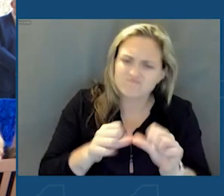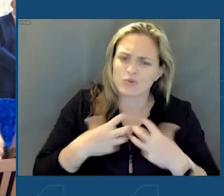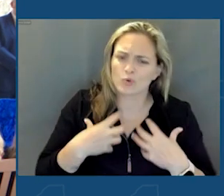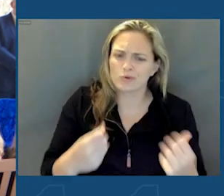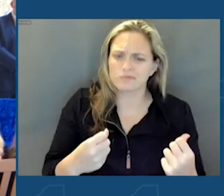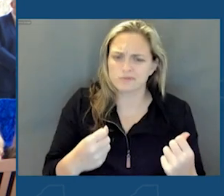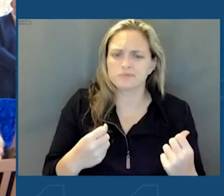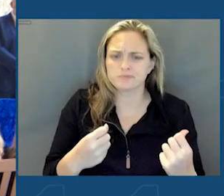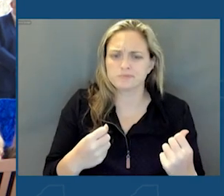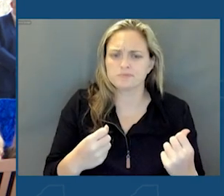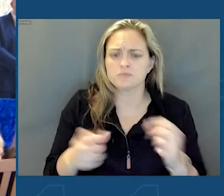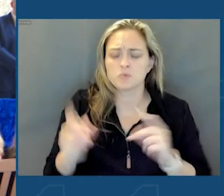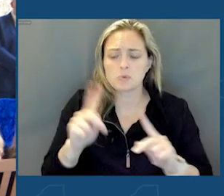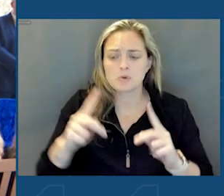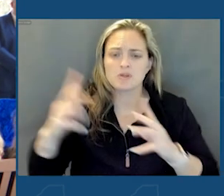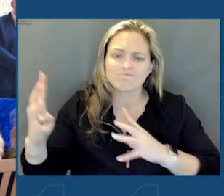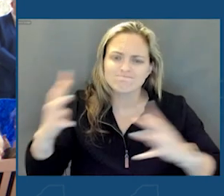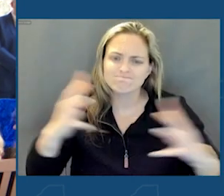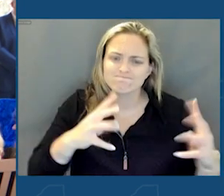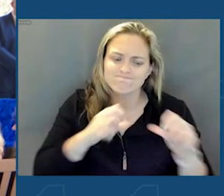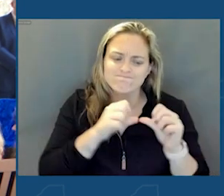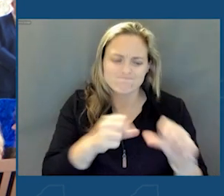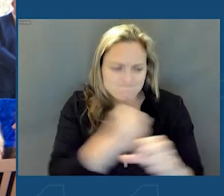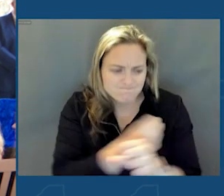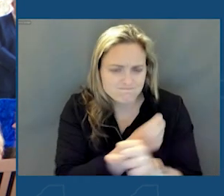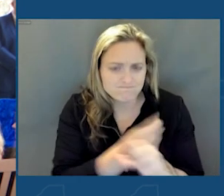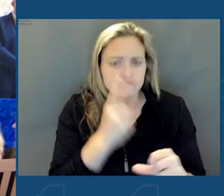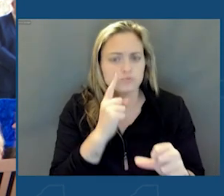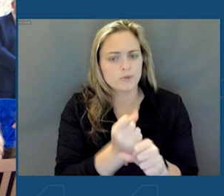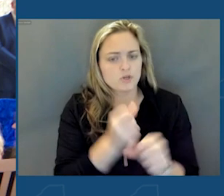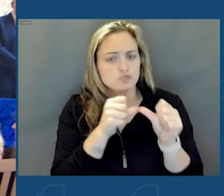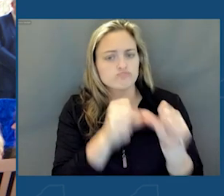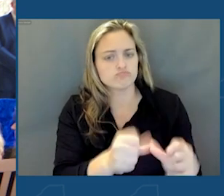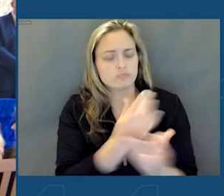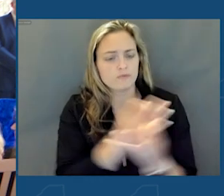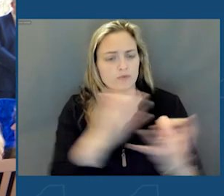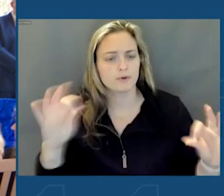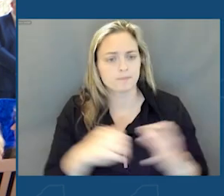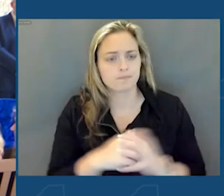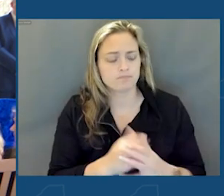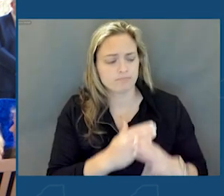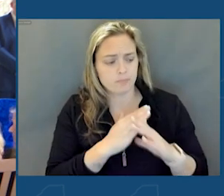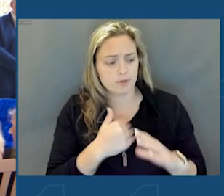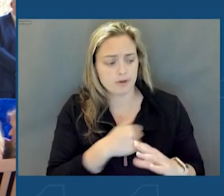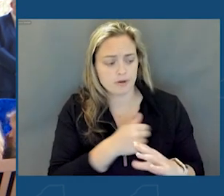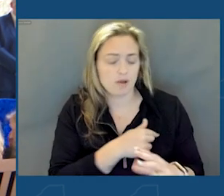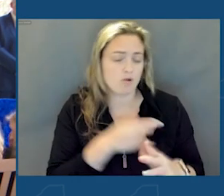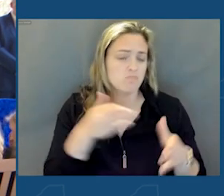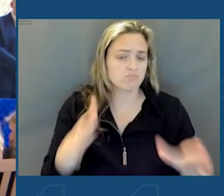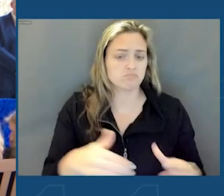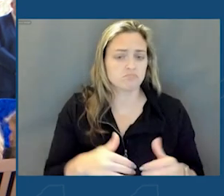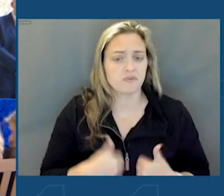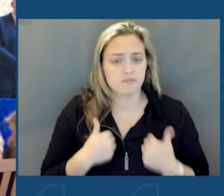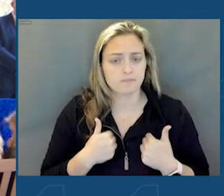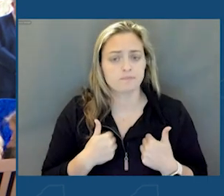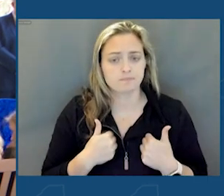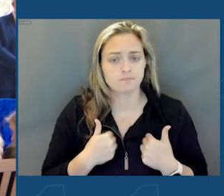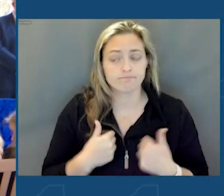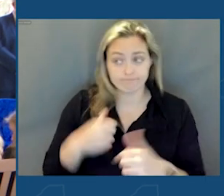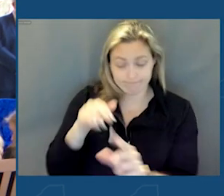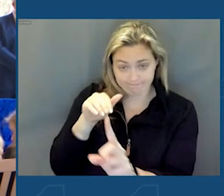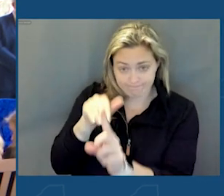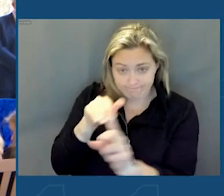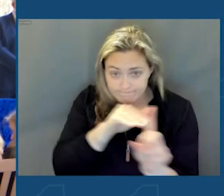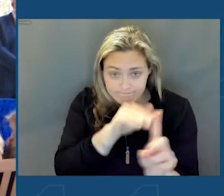those who fought to preserve our freedoms and protect our way of life. A reminder that